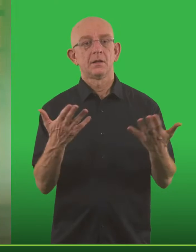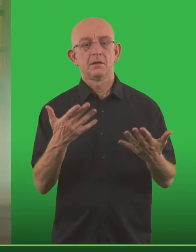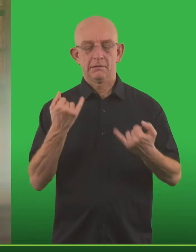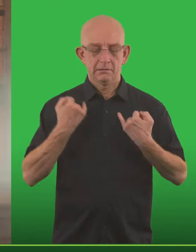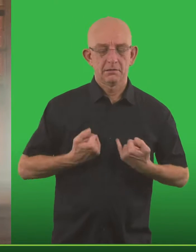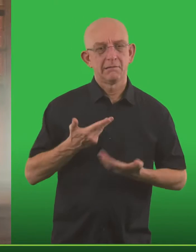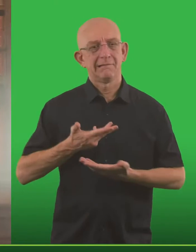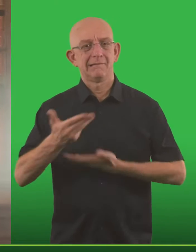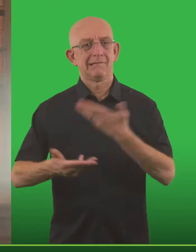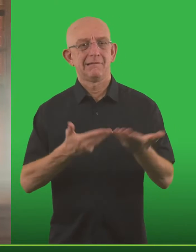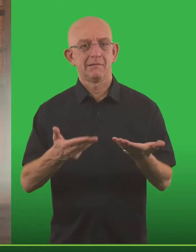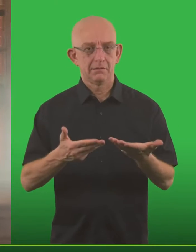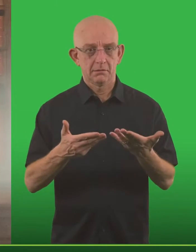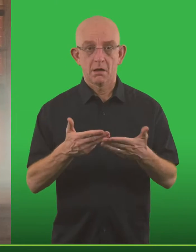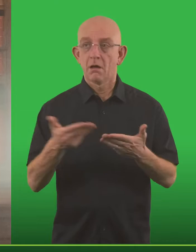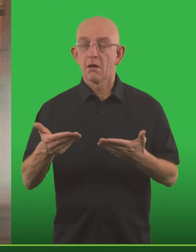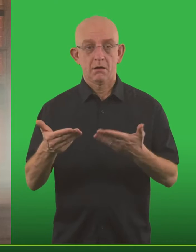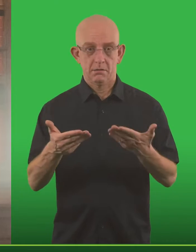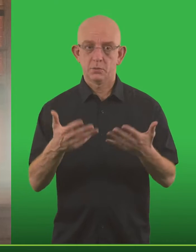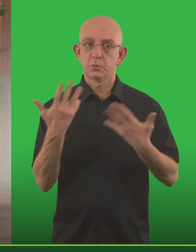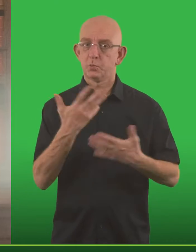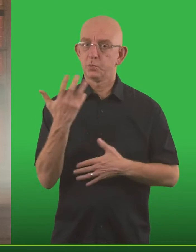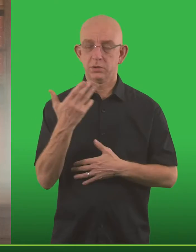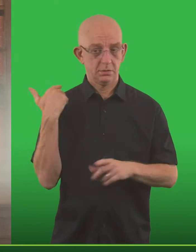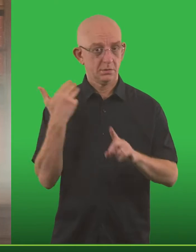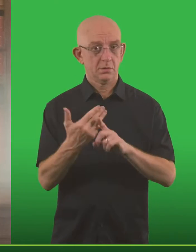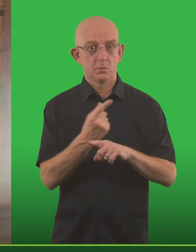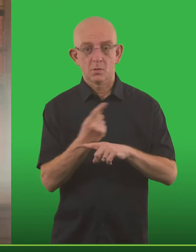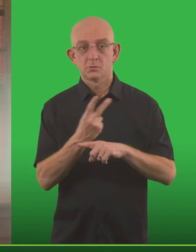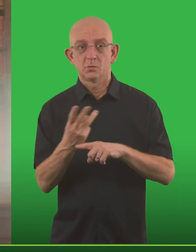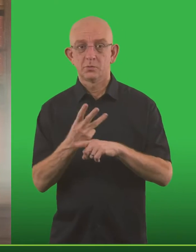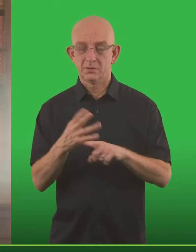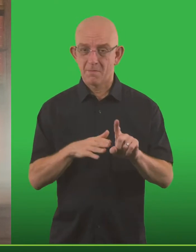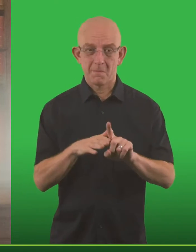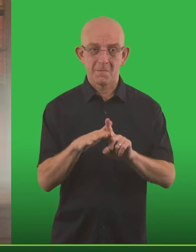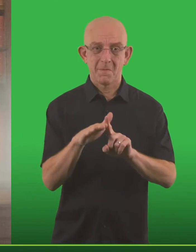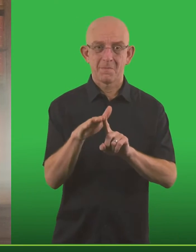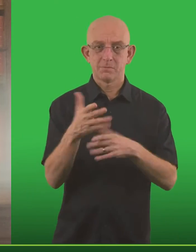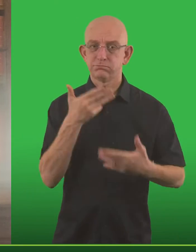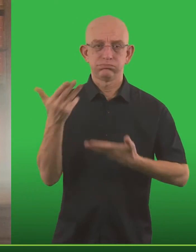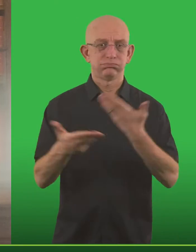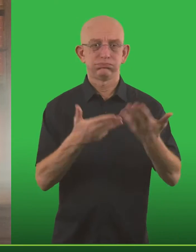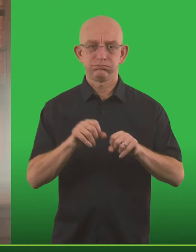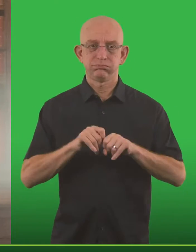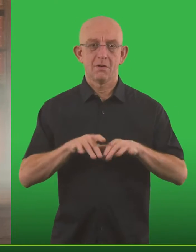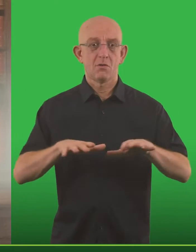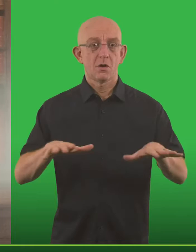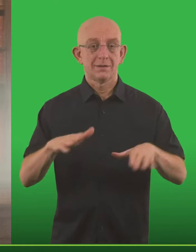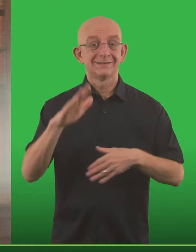So on epidemiology, rates are increasing exponentially, have been for a couple of weeks